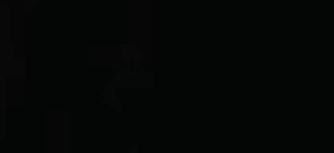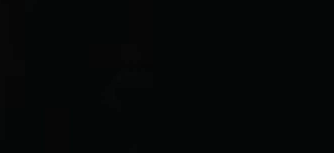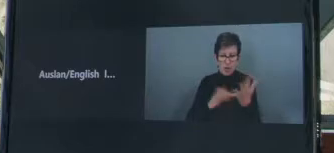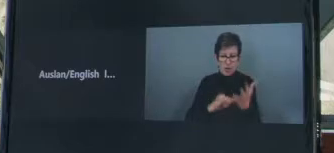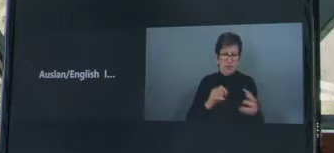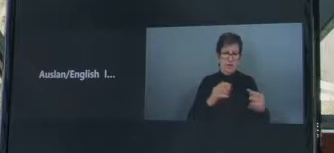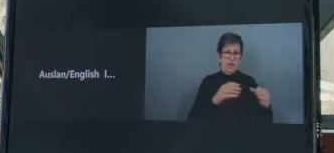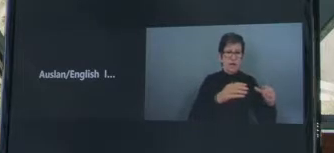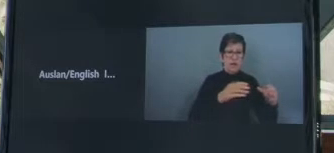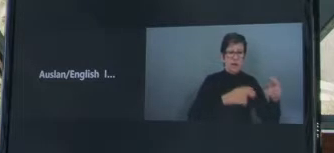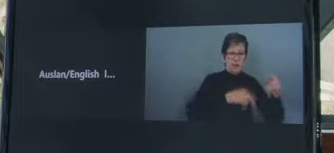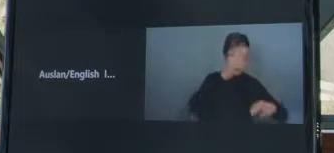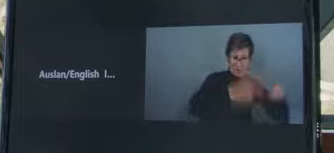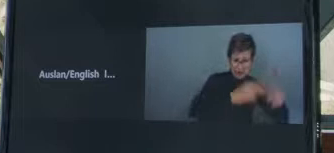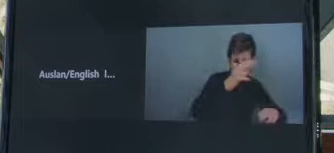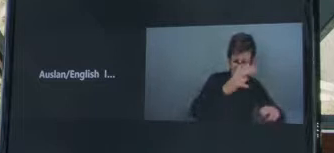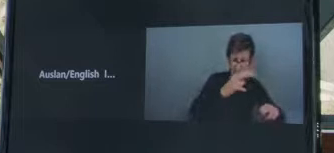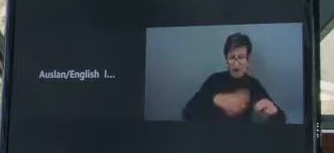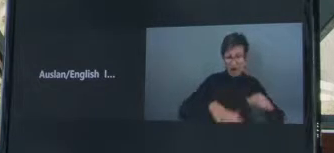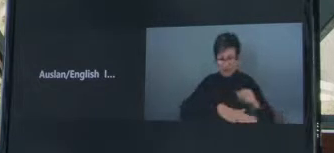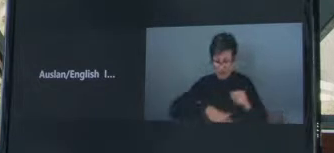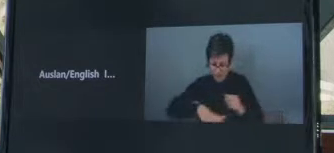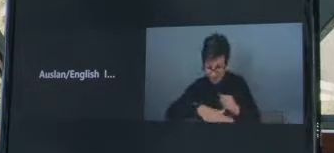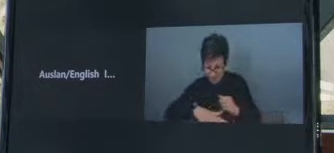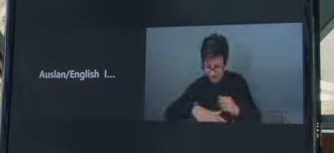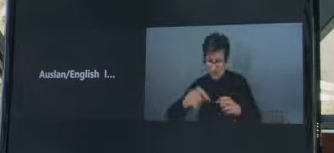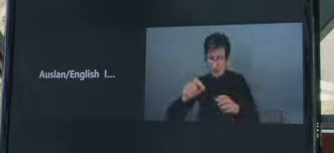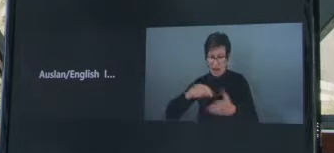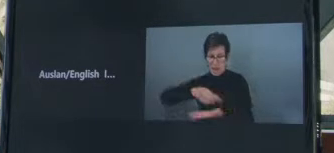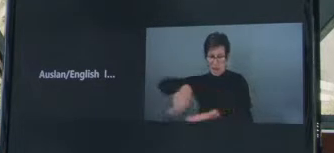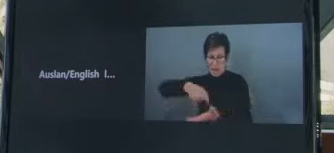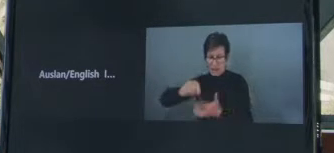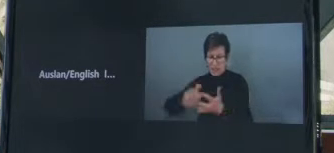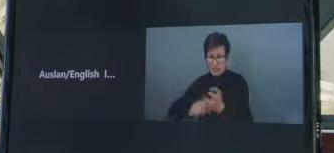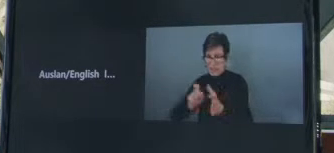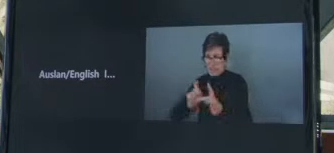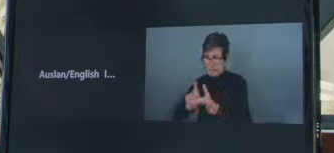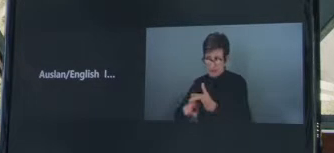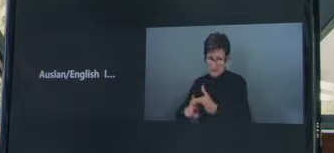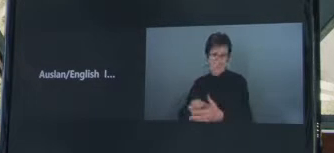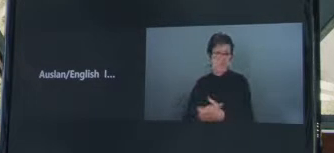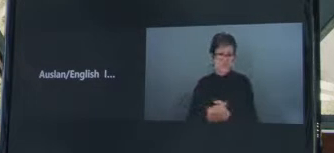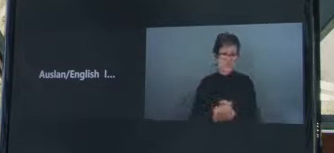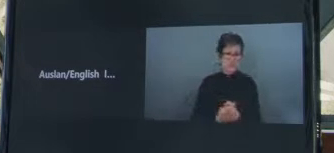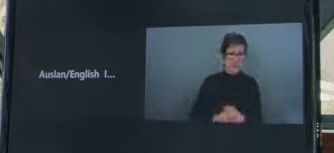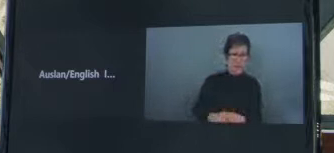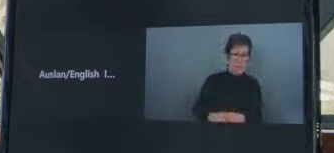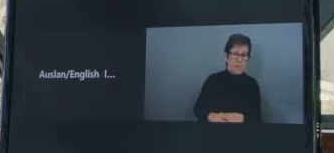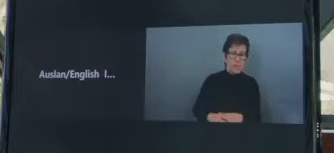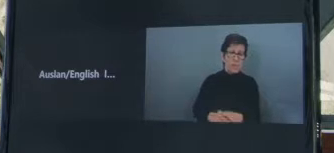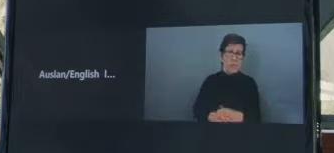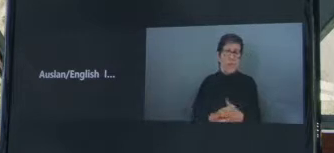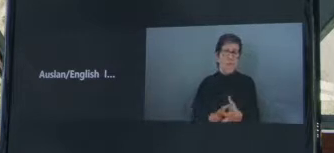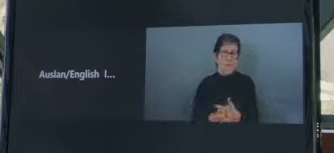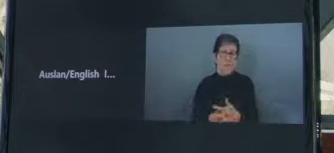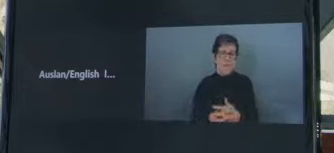plate, and looking at them as sites for reinvention, as well as for investigating new roles of